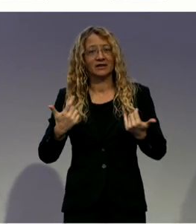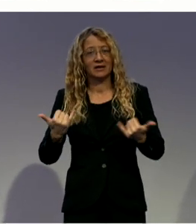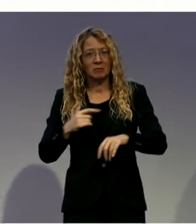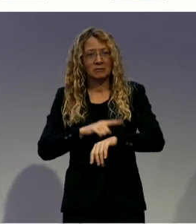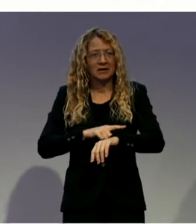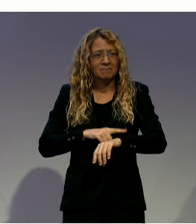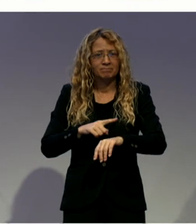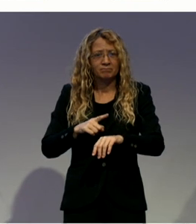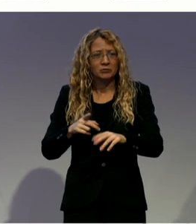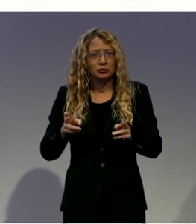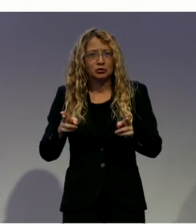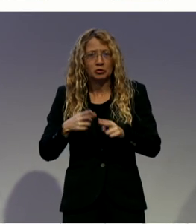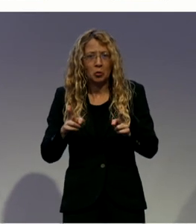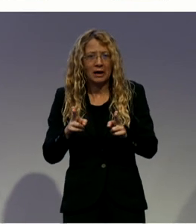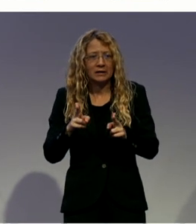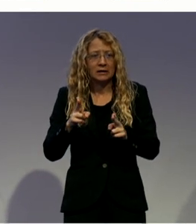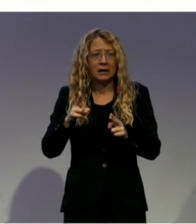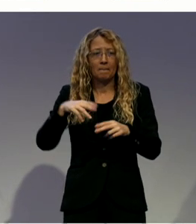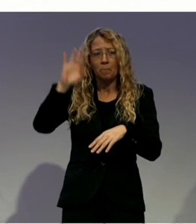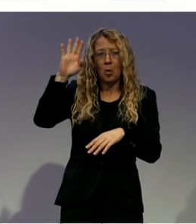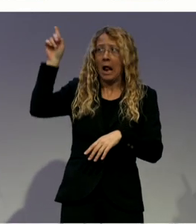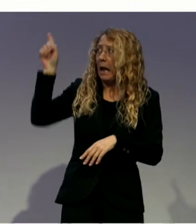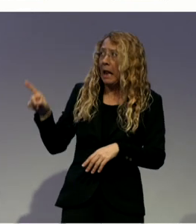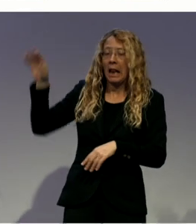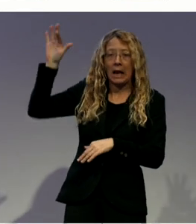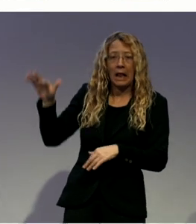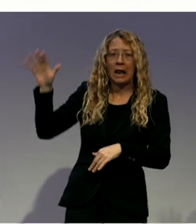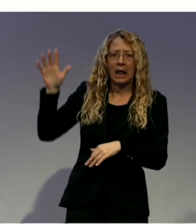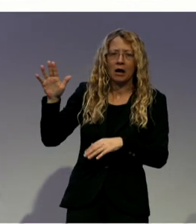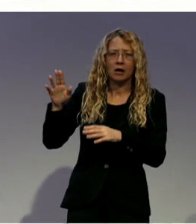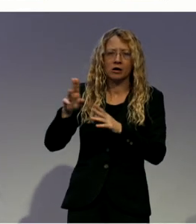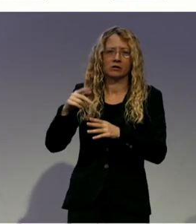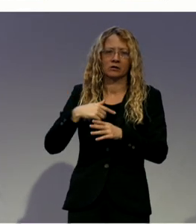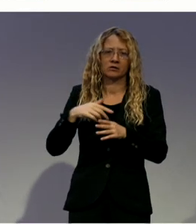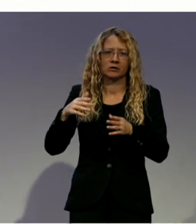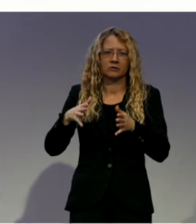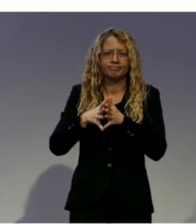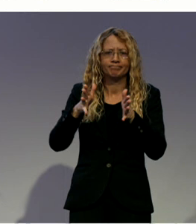of this, and I will just say one story for Mahmoud Al-Ghazar.